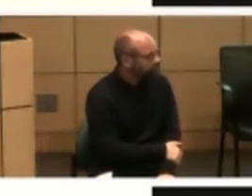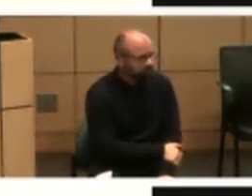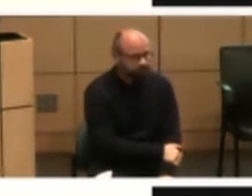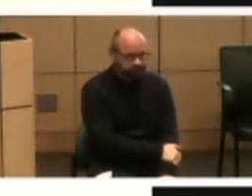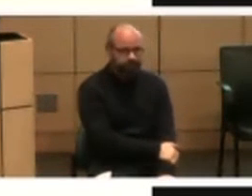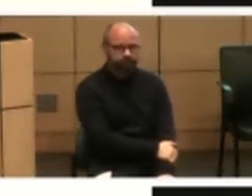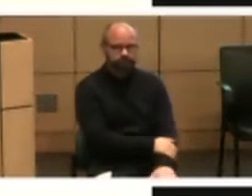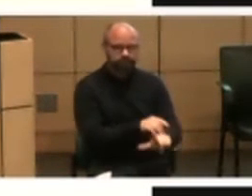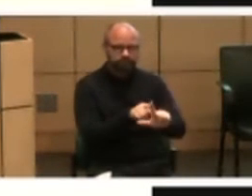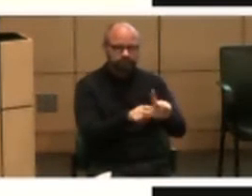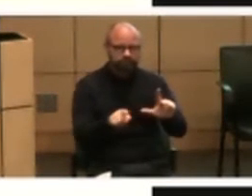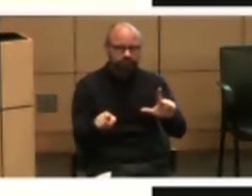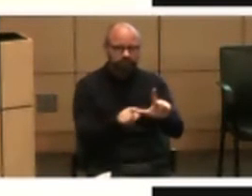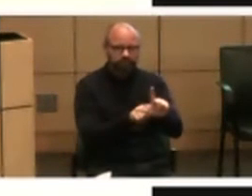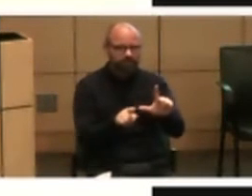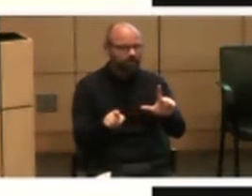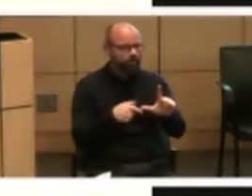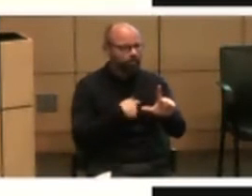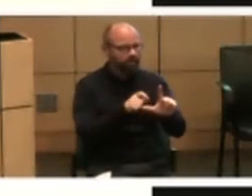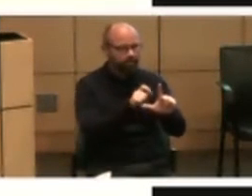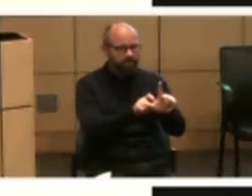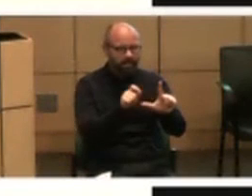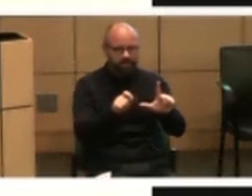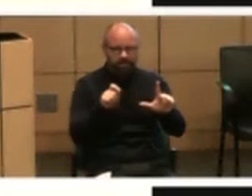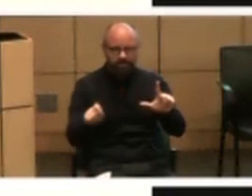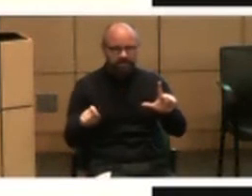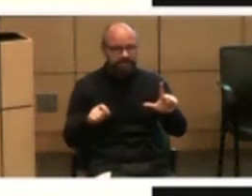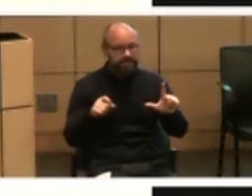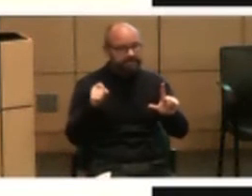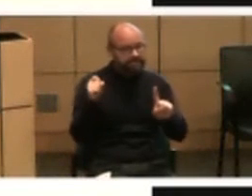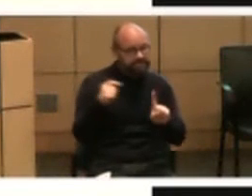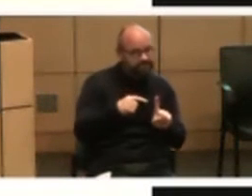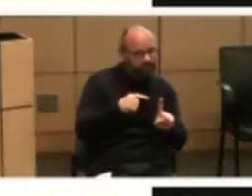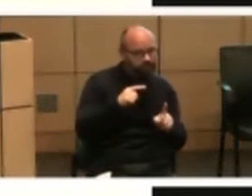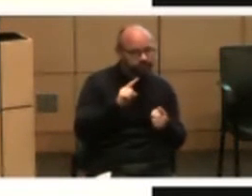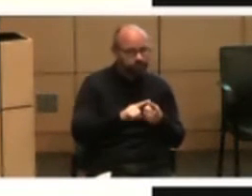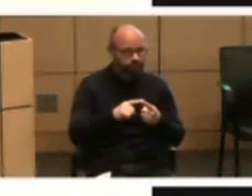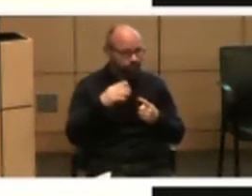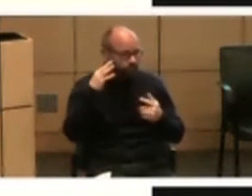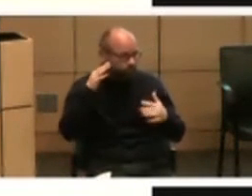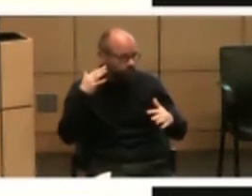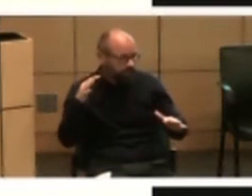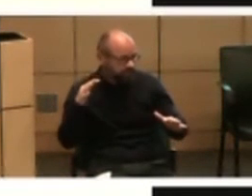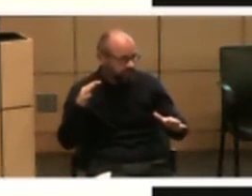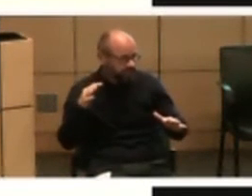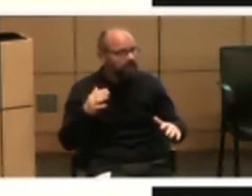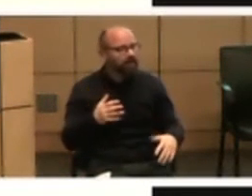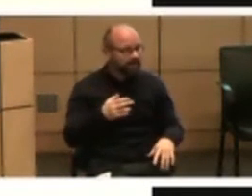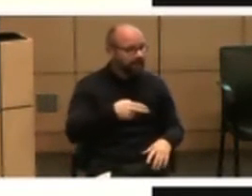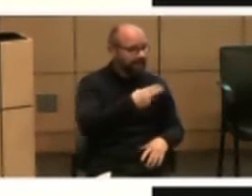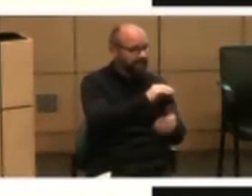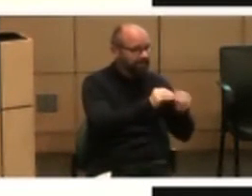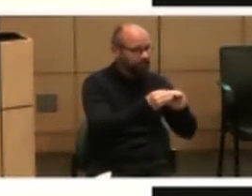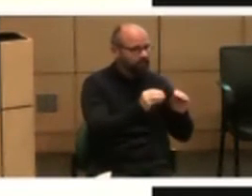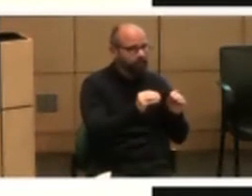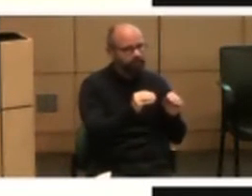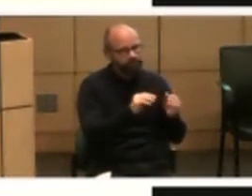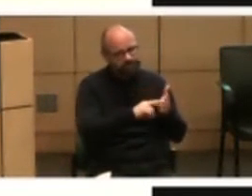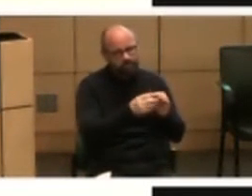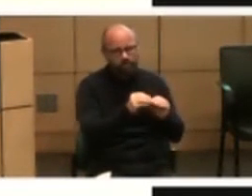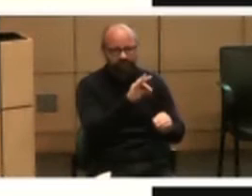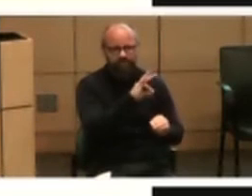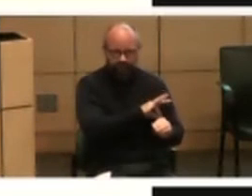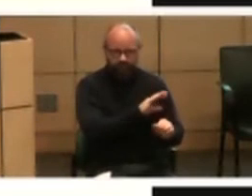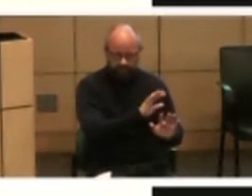something called signal-to-noise ratio. And basically, a larger number means more favorable. So a signal-to-noise ratio would mean